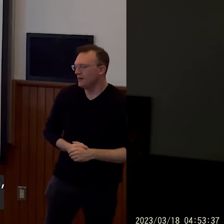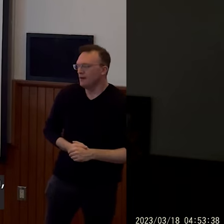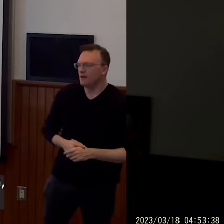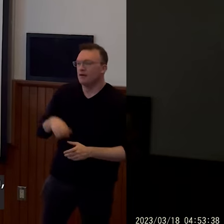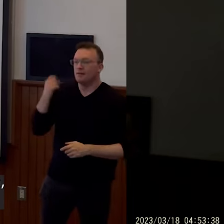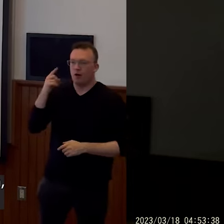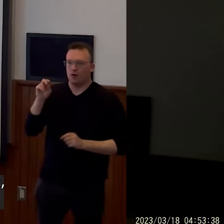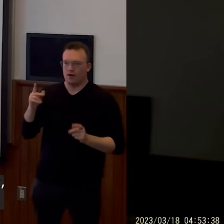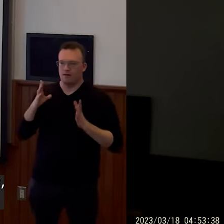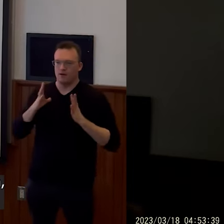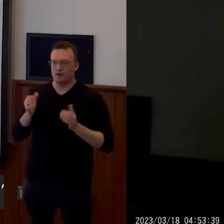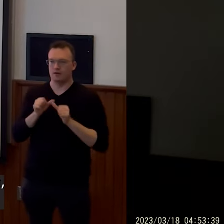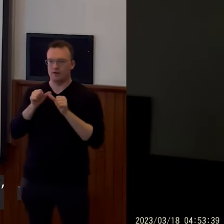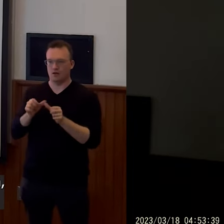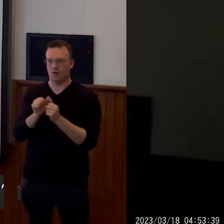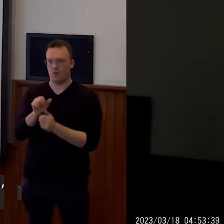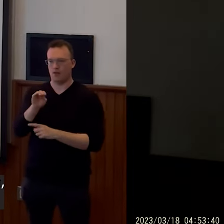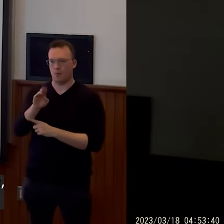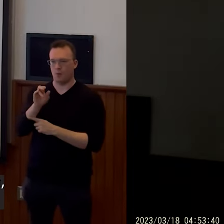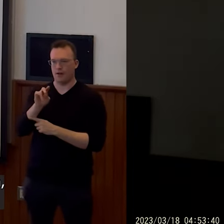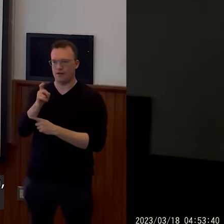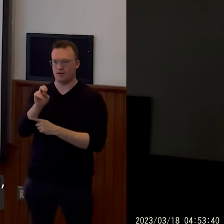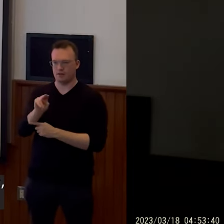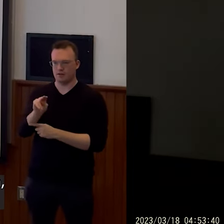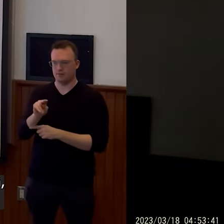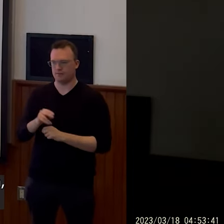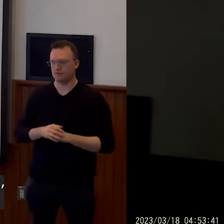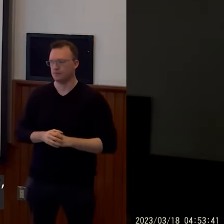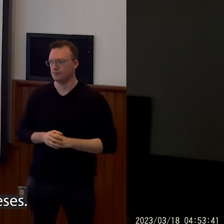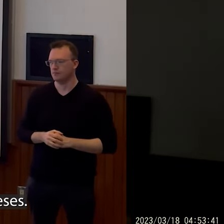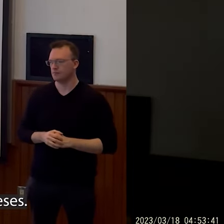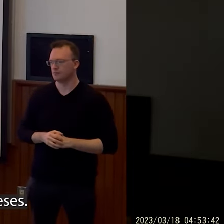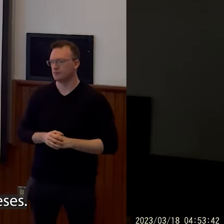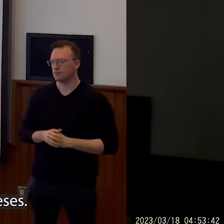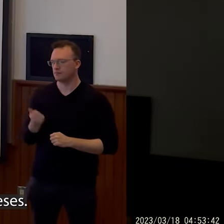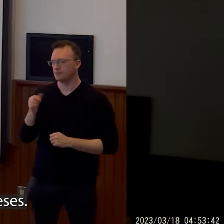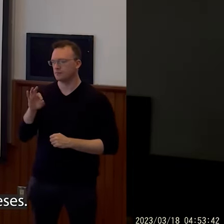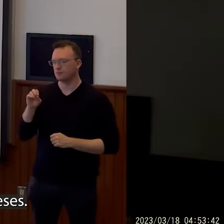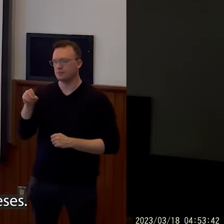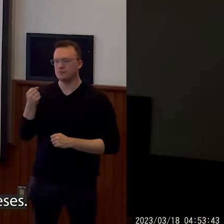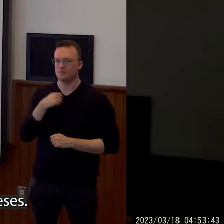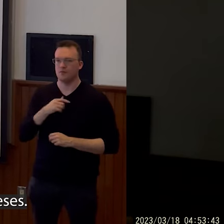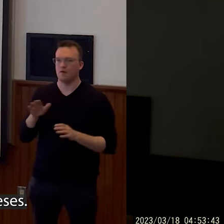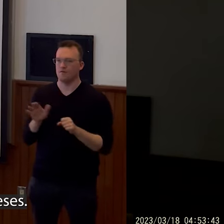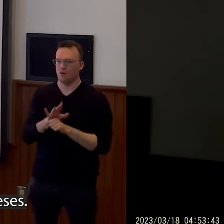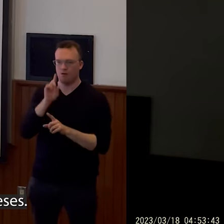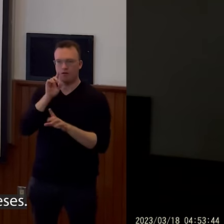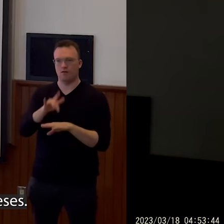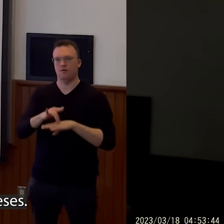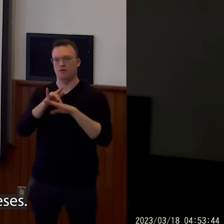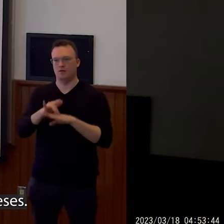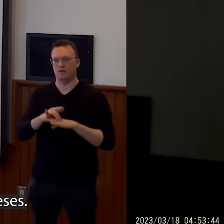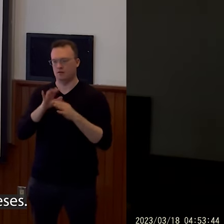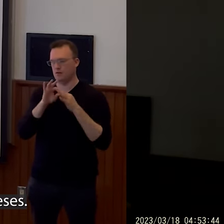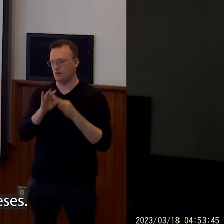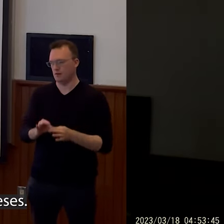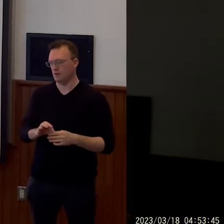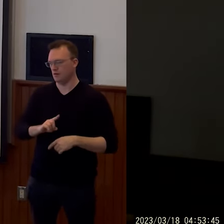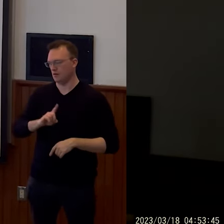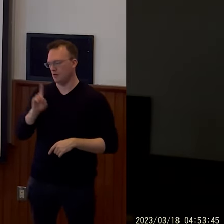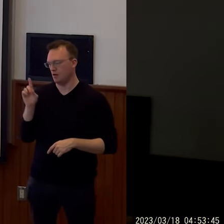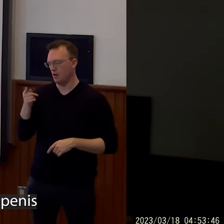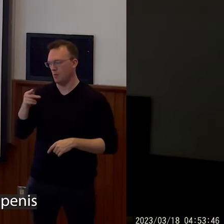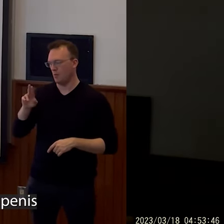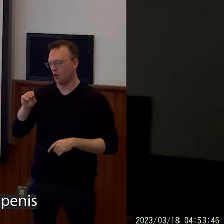So continue with Brandon. I must say my 90s and until IKU, I was totally obsessed with prosthesis.